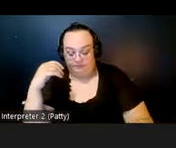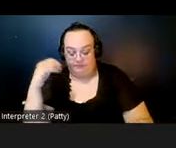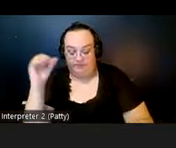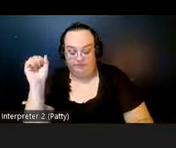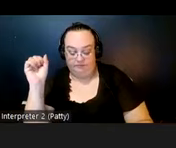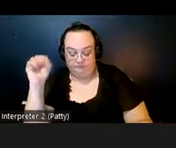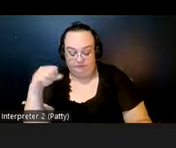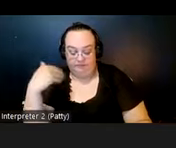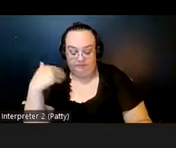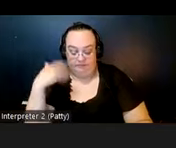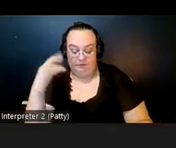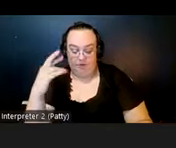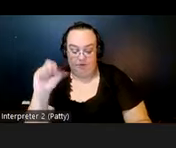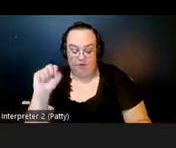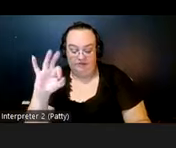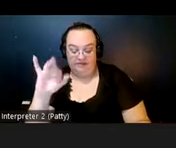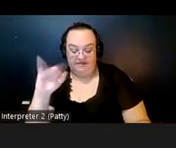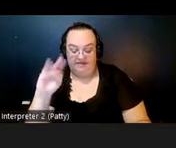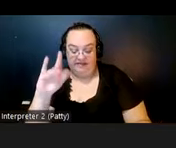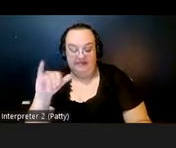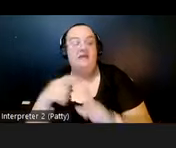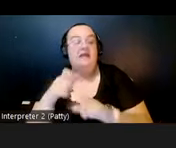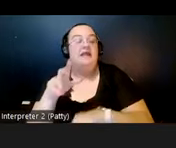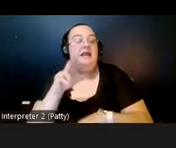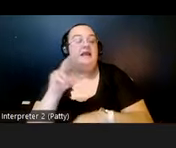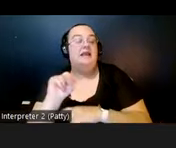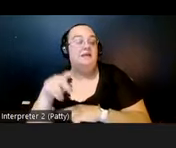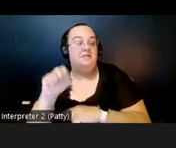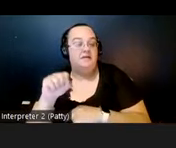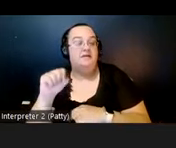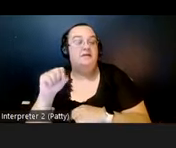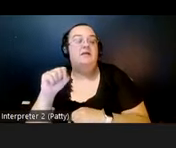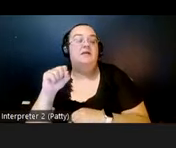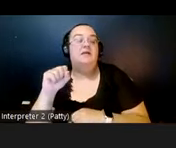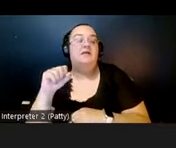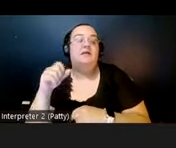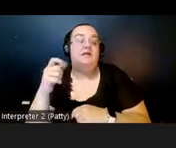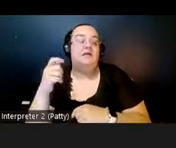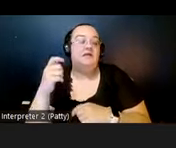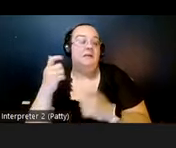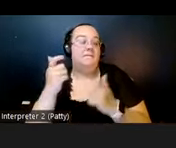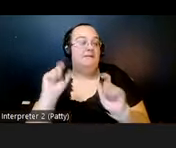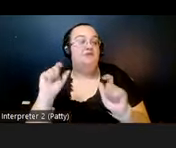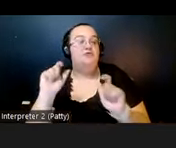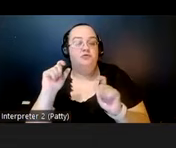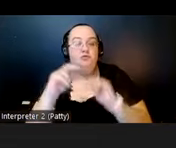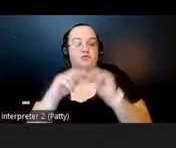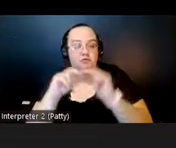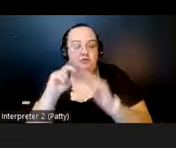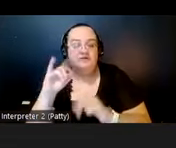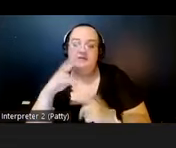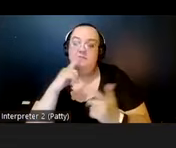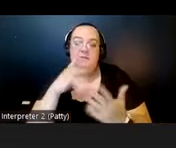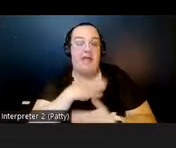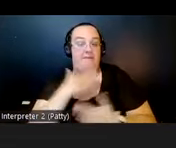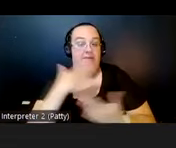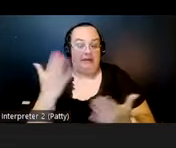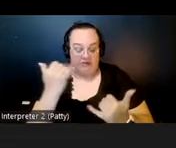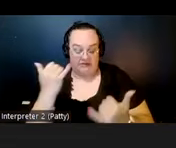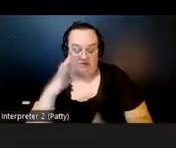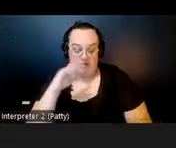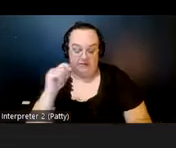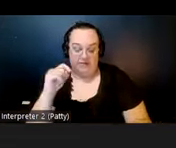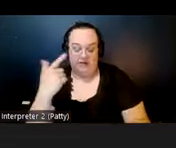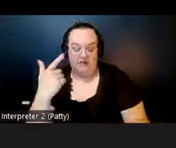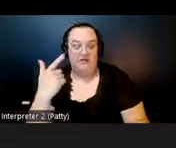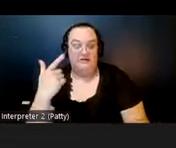yes, I'm Chris Finlay with the National Park Service, Major Construction Division, and I'm happy to be here today to talk with you about Great American Outdoors